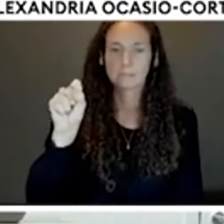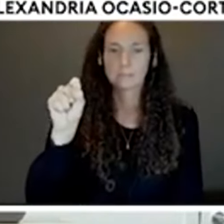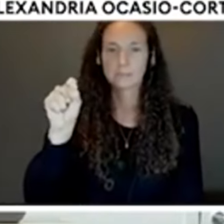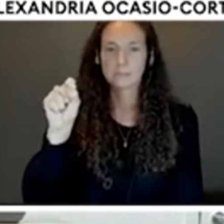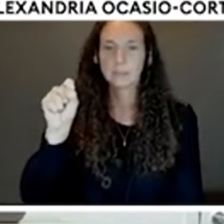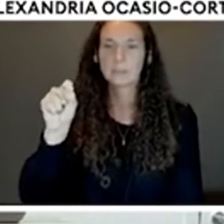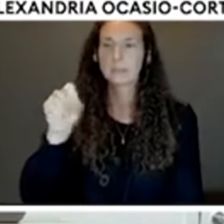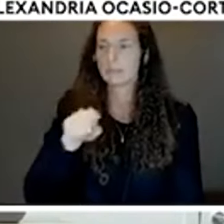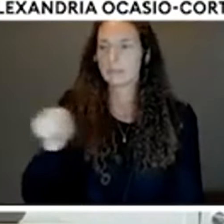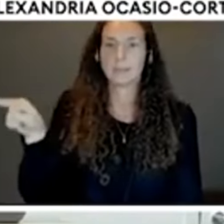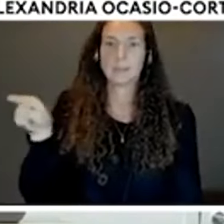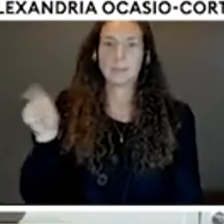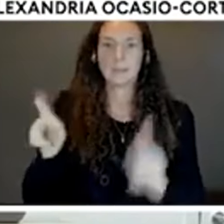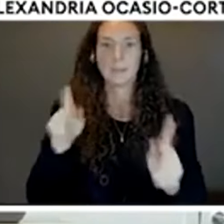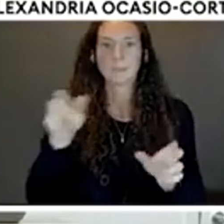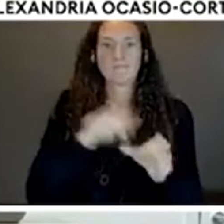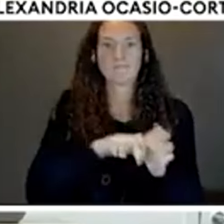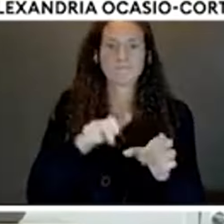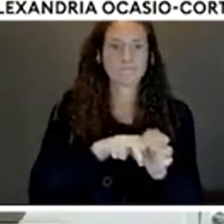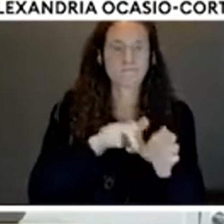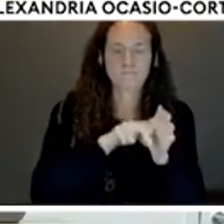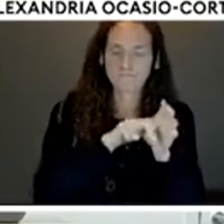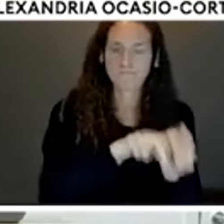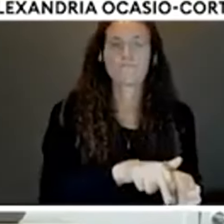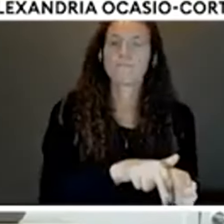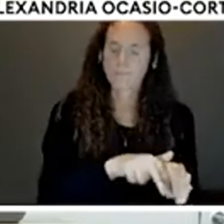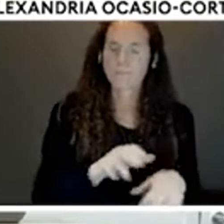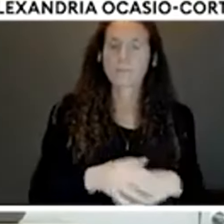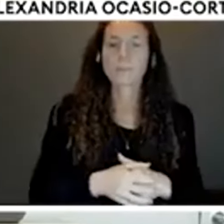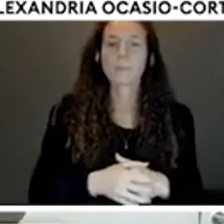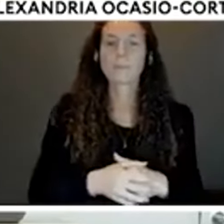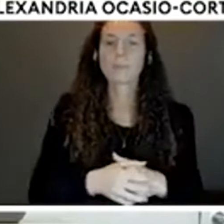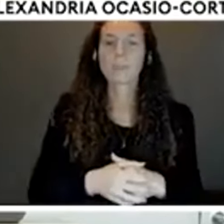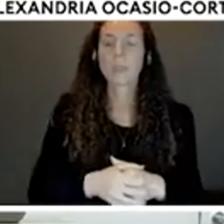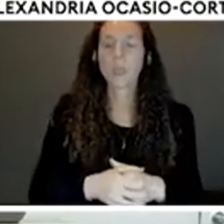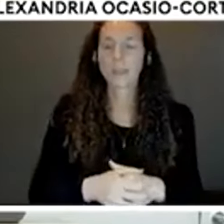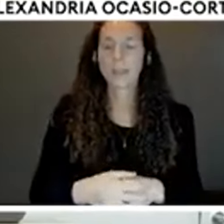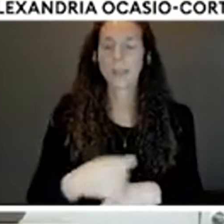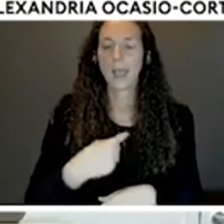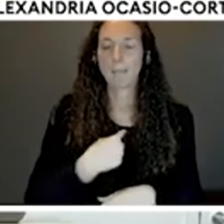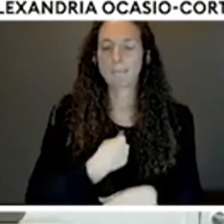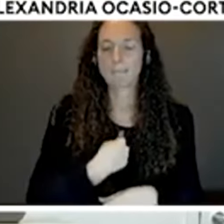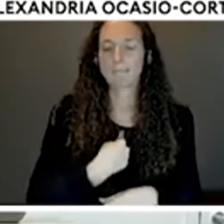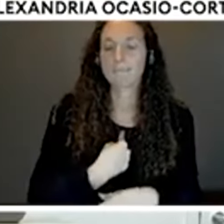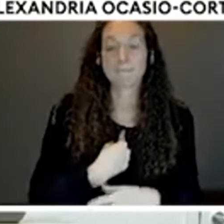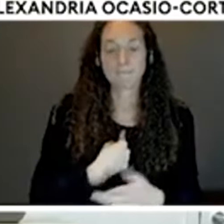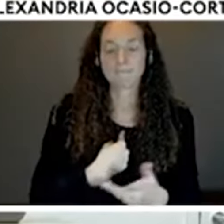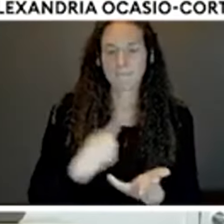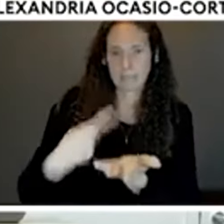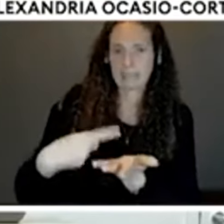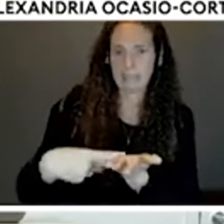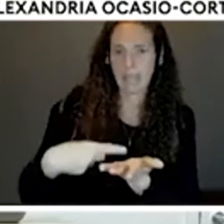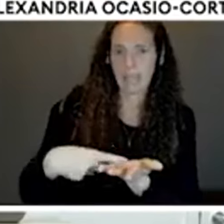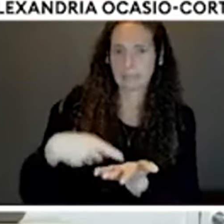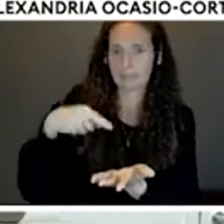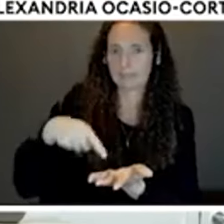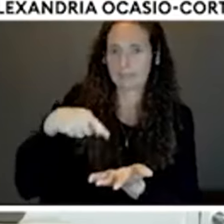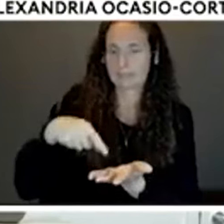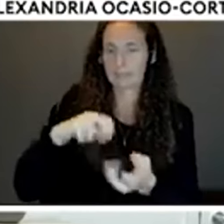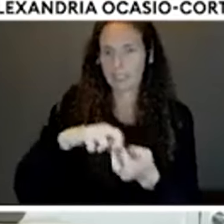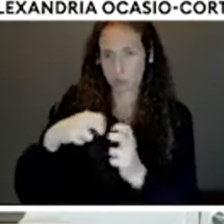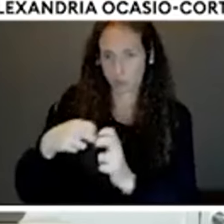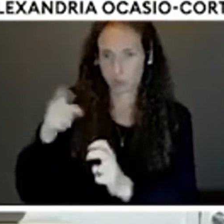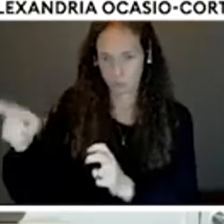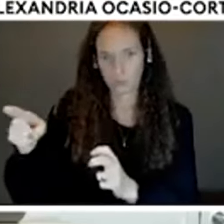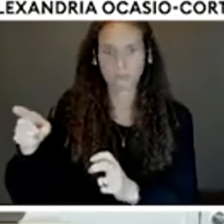one of the inequities that I've been certainly raising in Washington, and as well as many others.